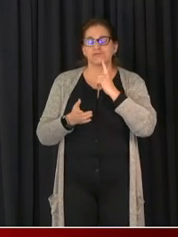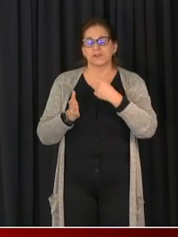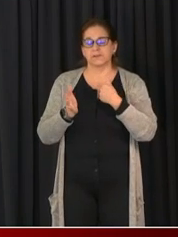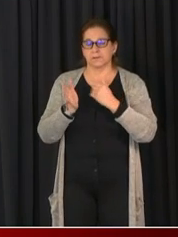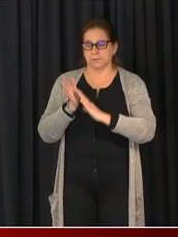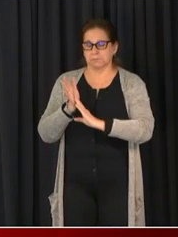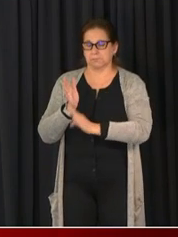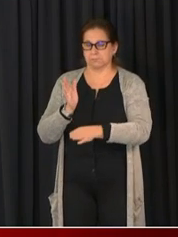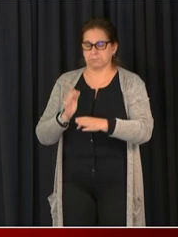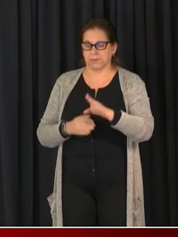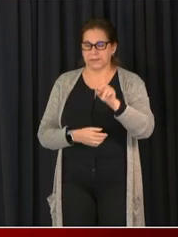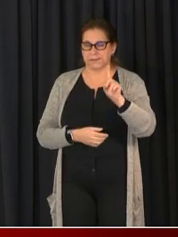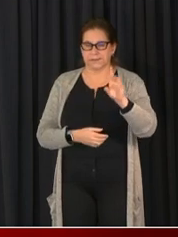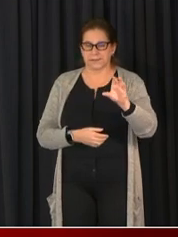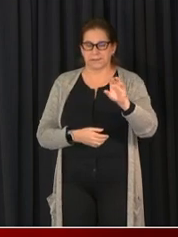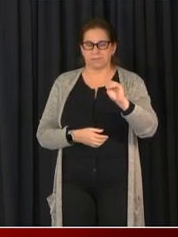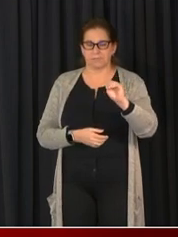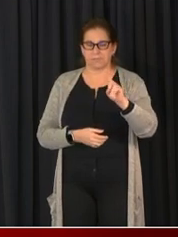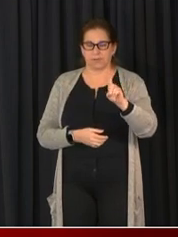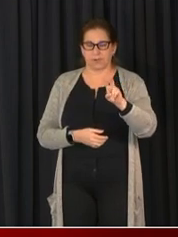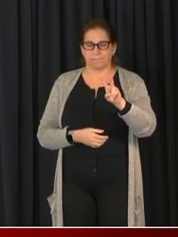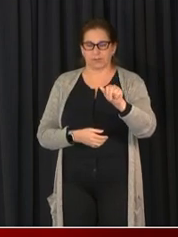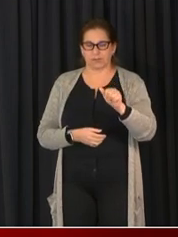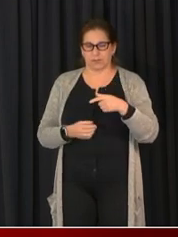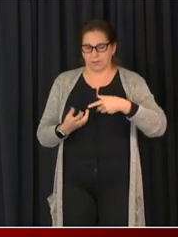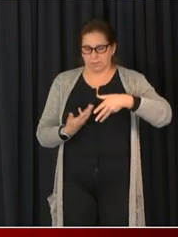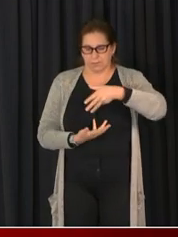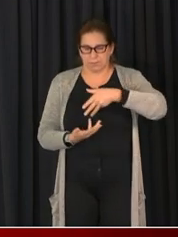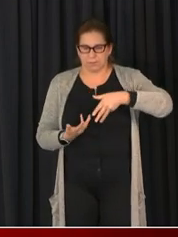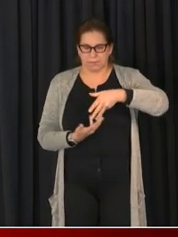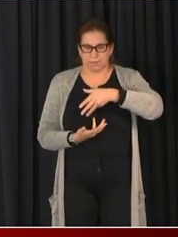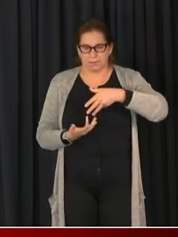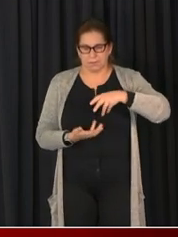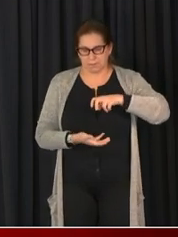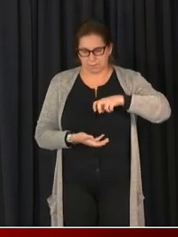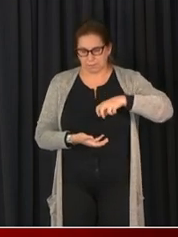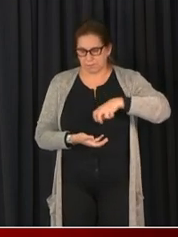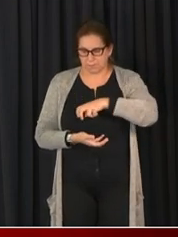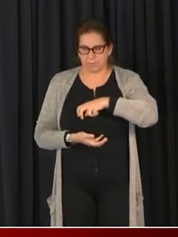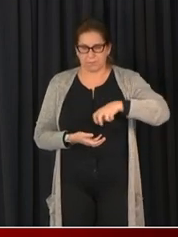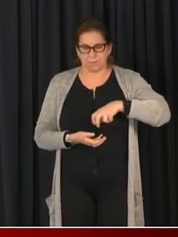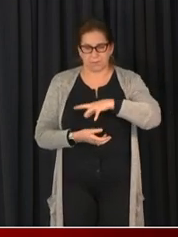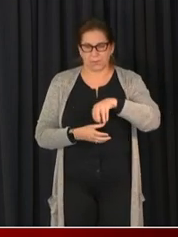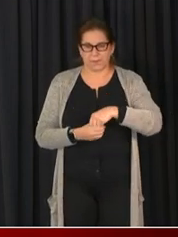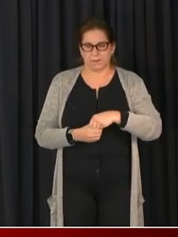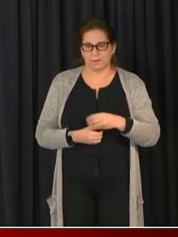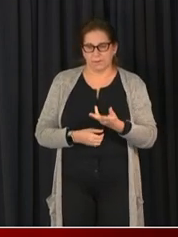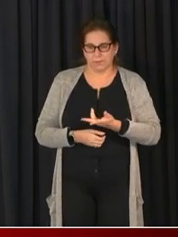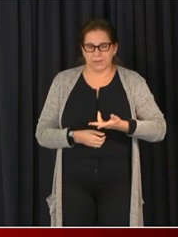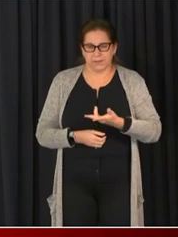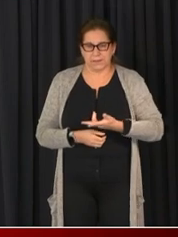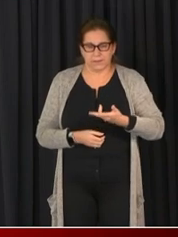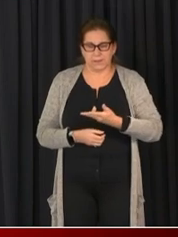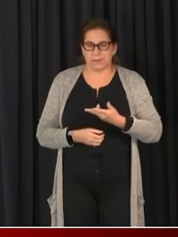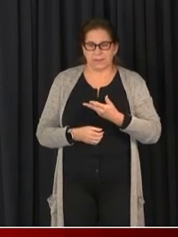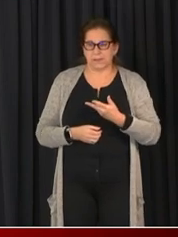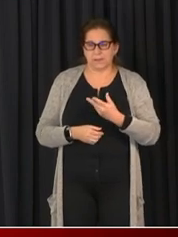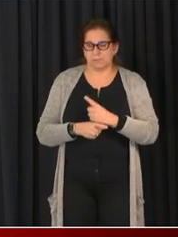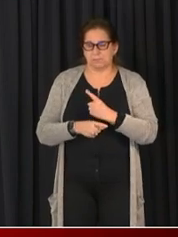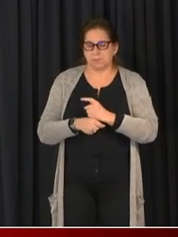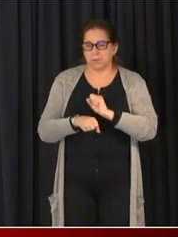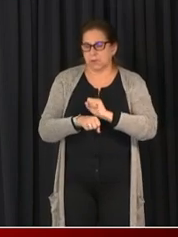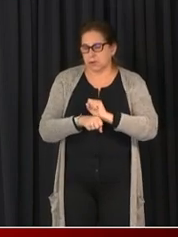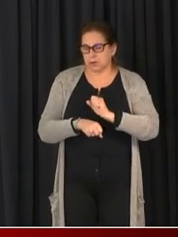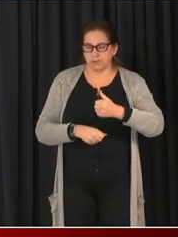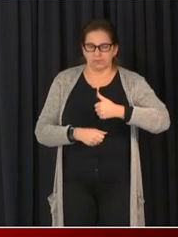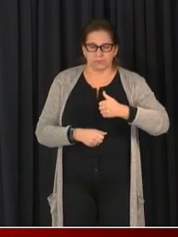are exempt. People coming to D.C. for essential work may carry out those duties prior to receiving the